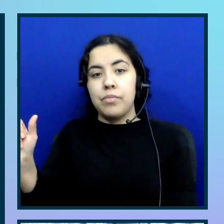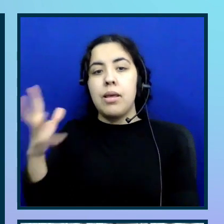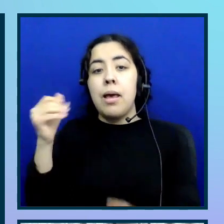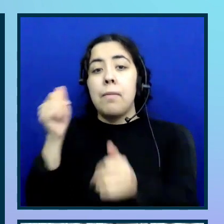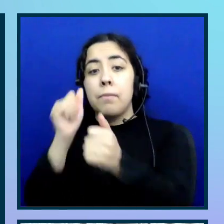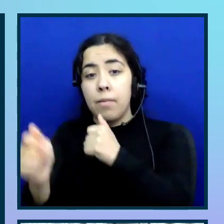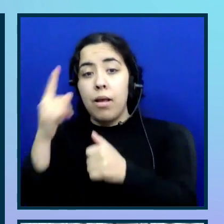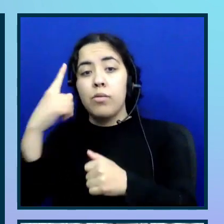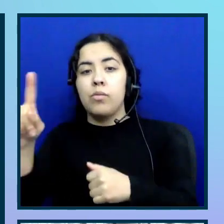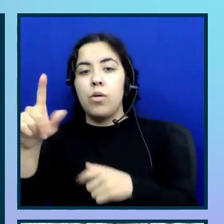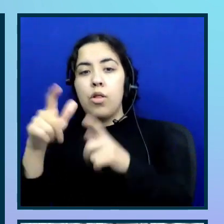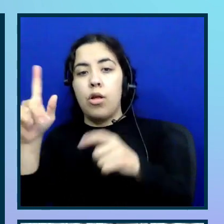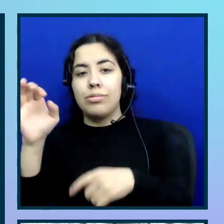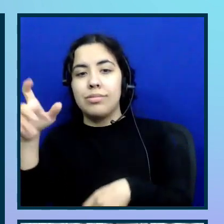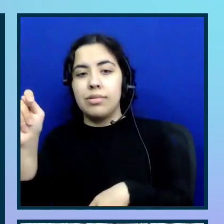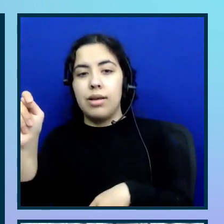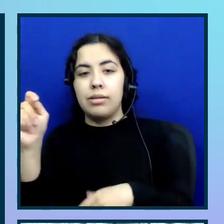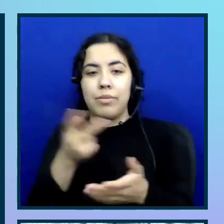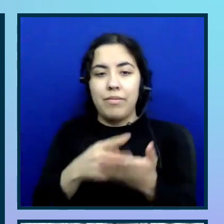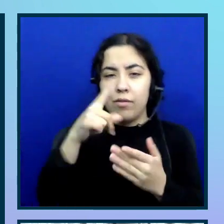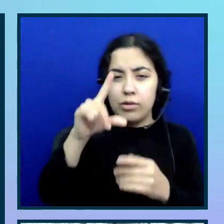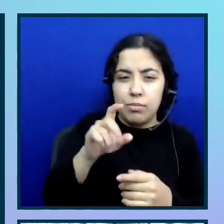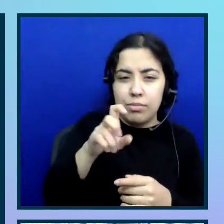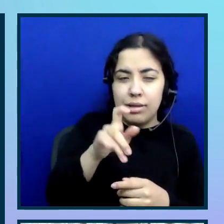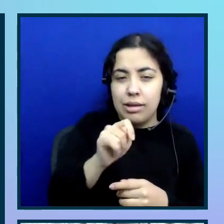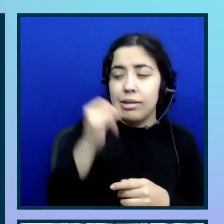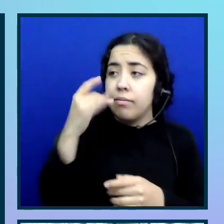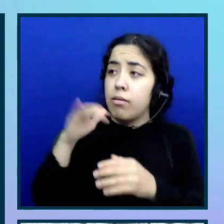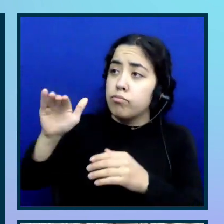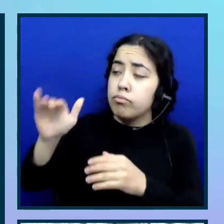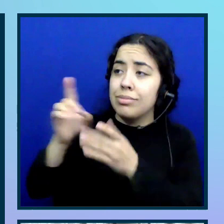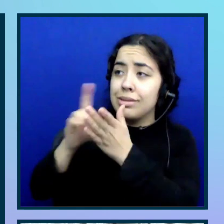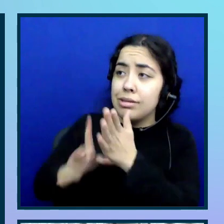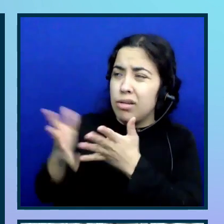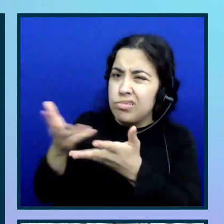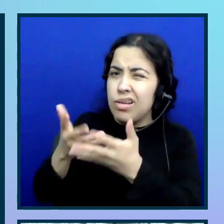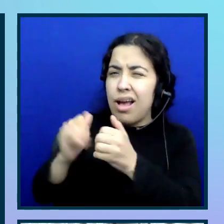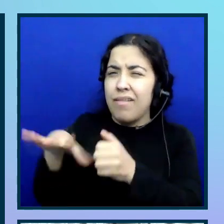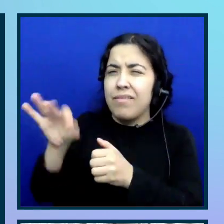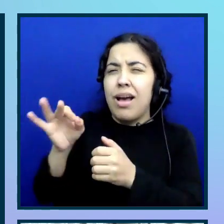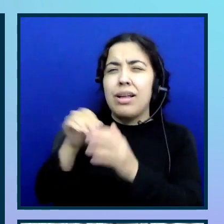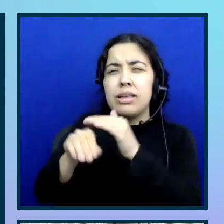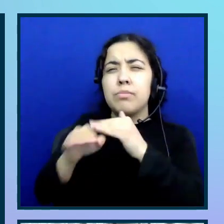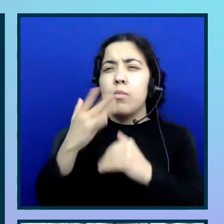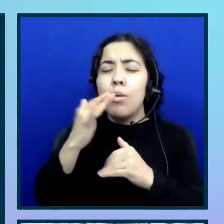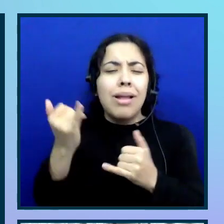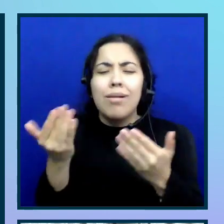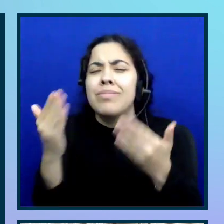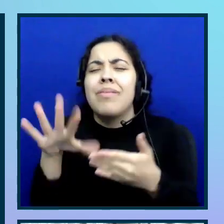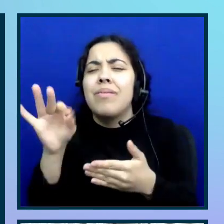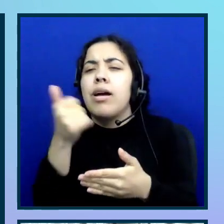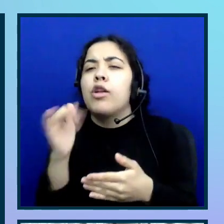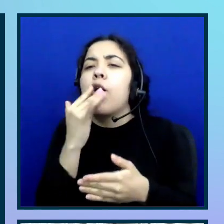text. So if I were working with a designer, I might want to work with them to find an accessible color. For now, we're just going to pick a color that passes. So